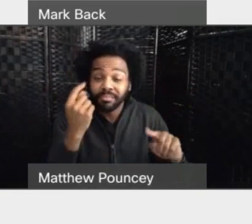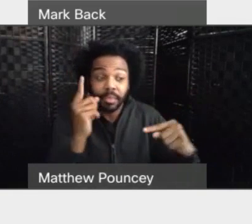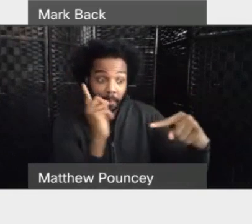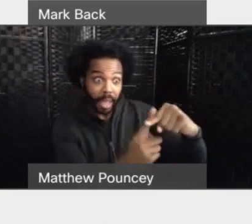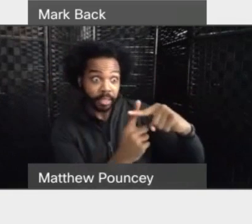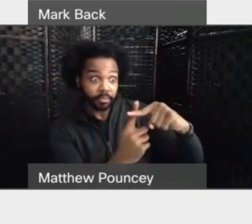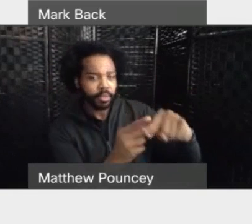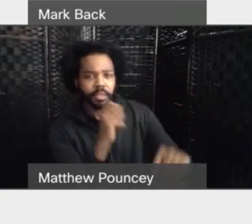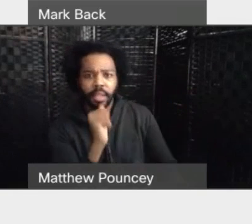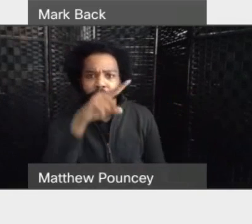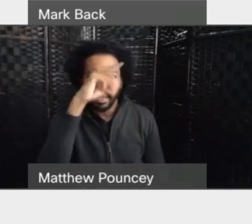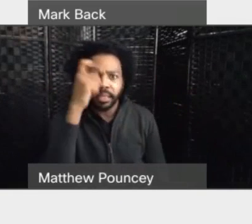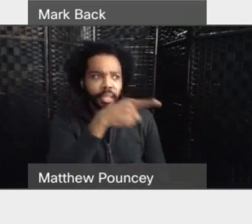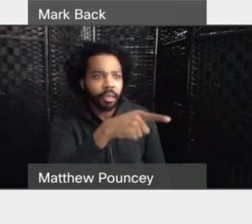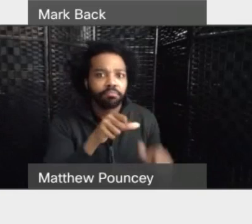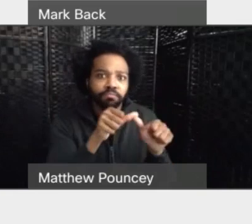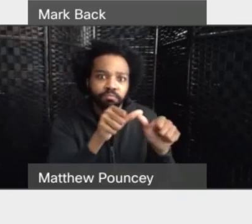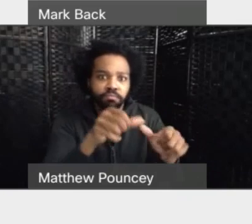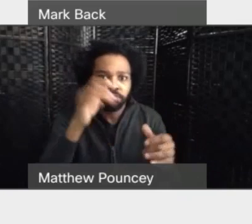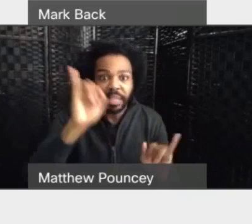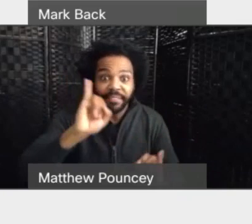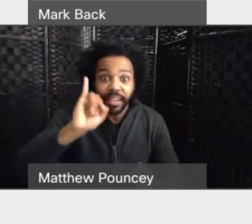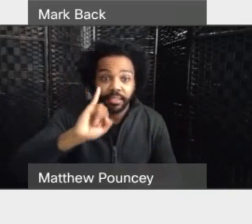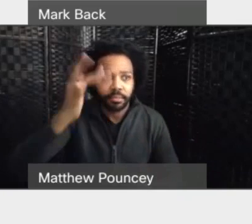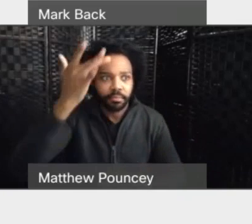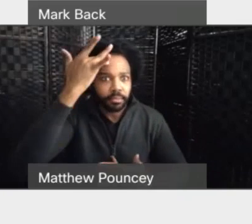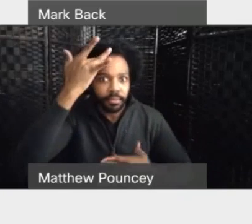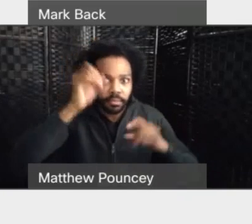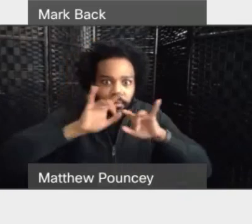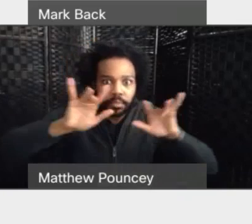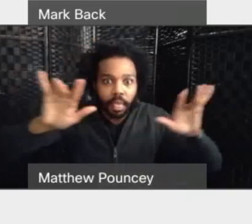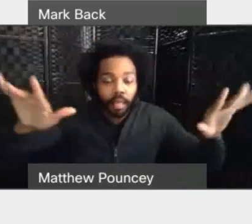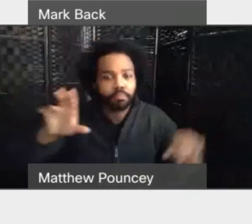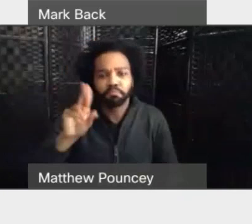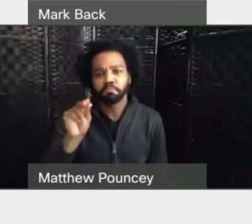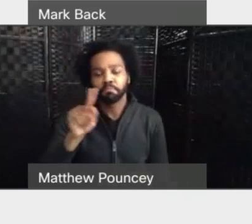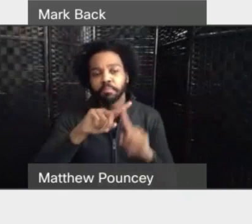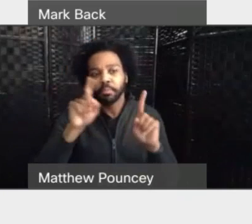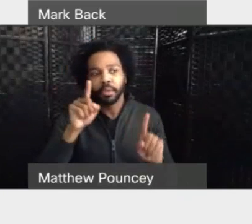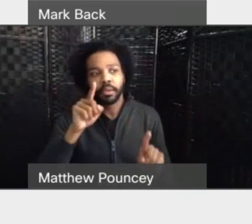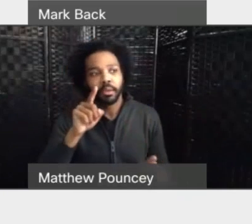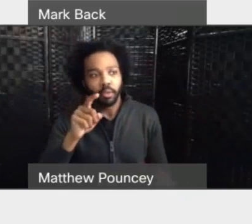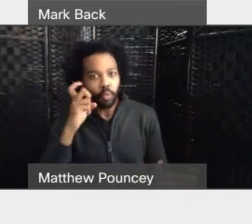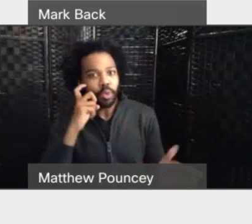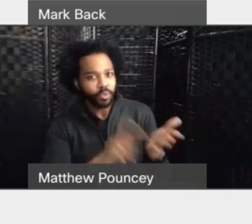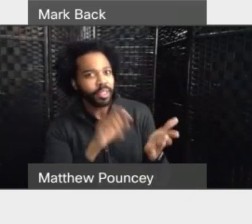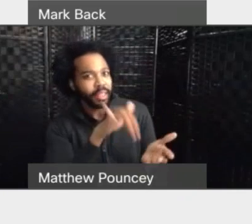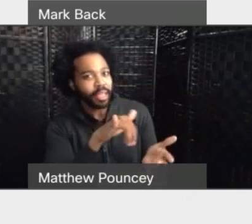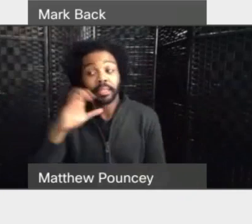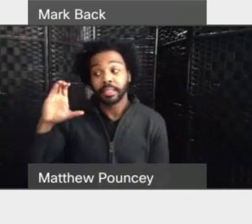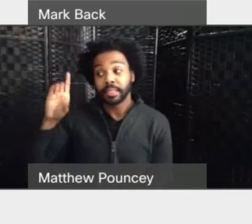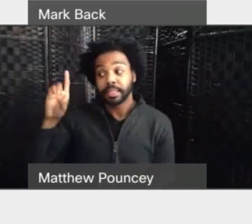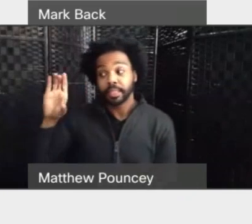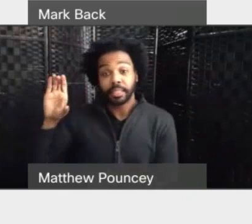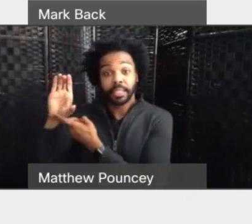are continuing to be infectious or that they have an active infection. And we have seen that, and CDC has discussed this